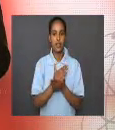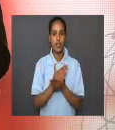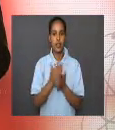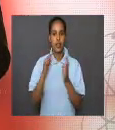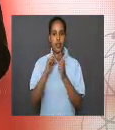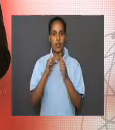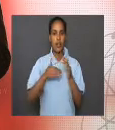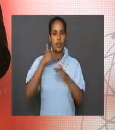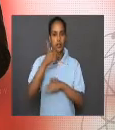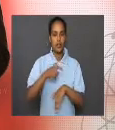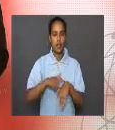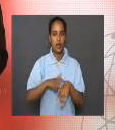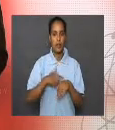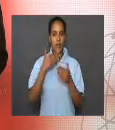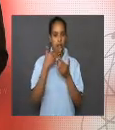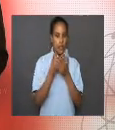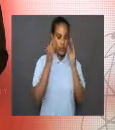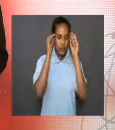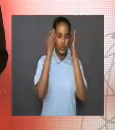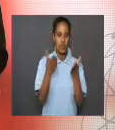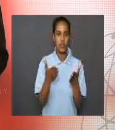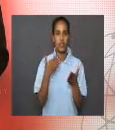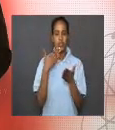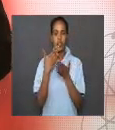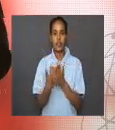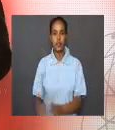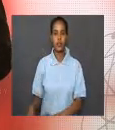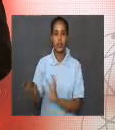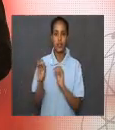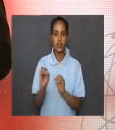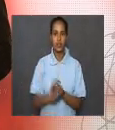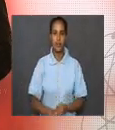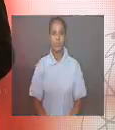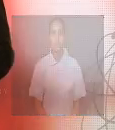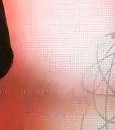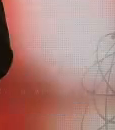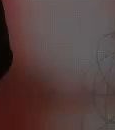Until next time, thank you, teacher. Thank you, students.